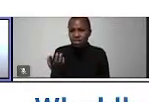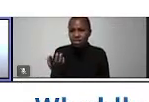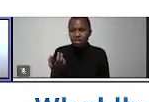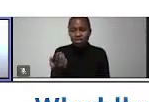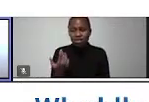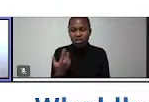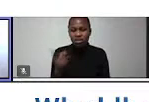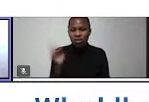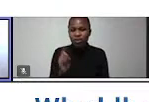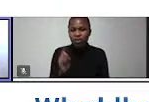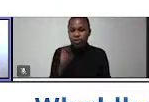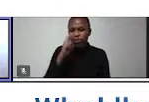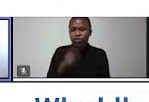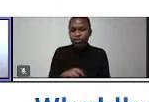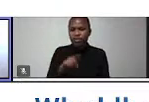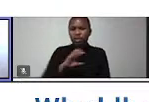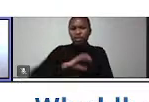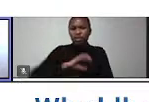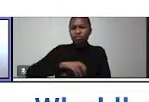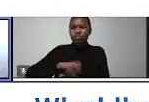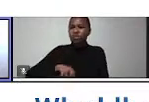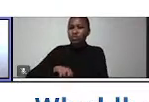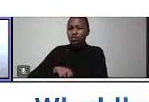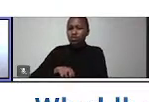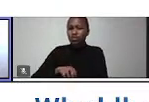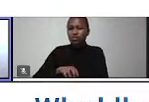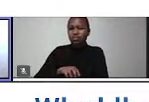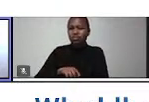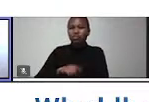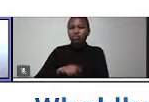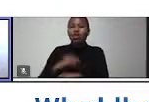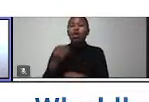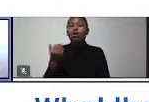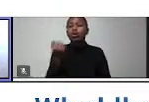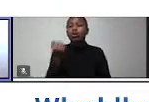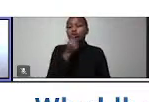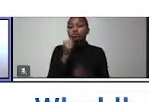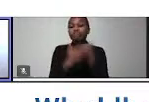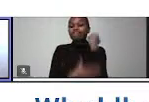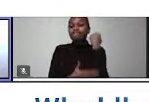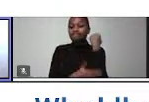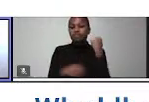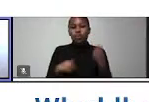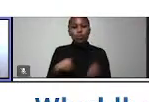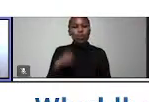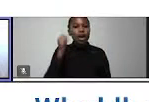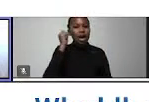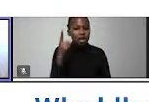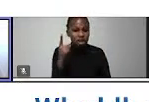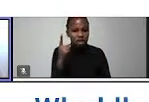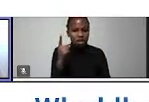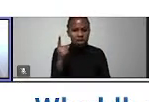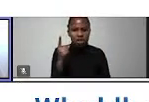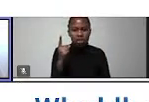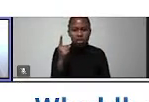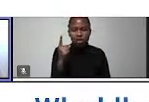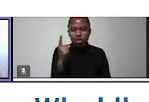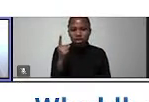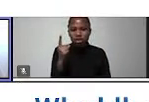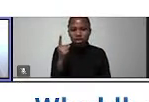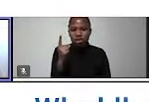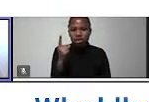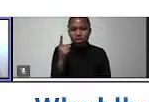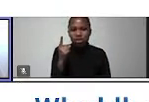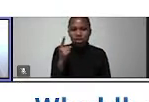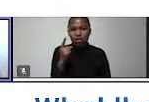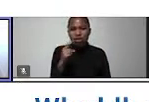the stance actually of this province. Of this country. We understand that, you know, we are taking this as SACU and